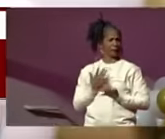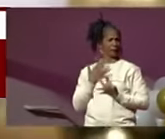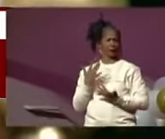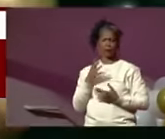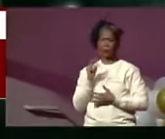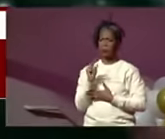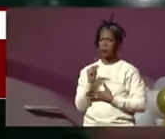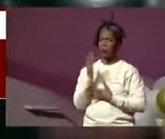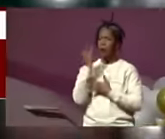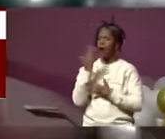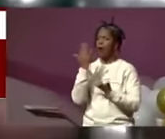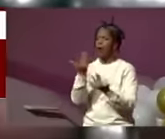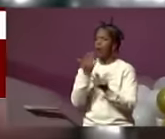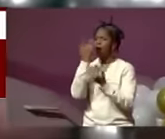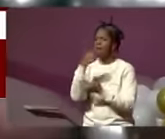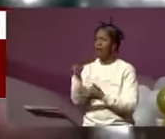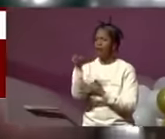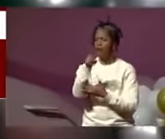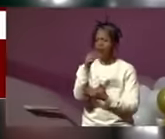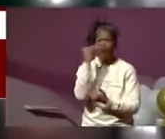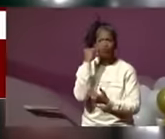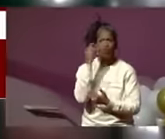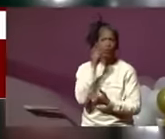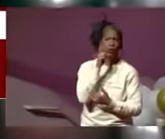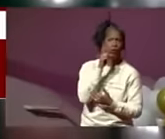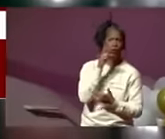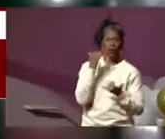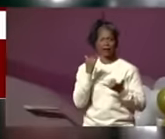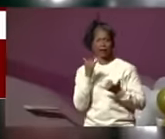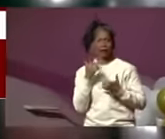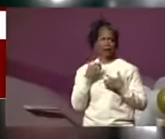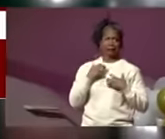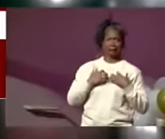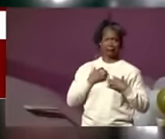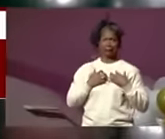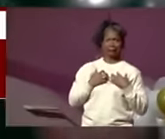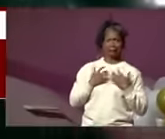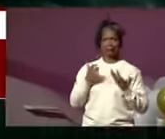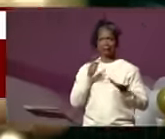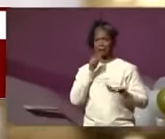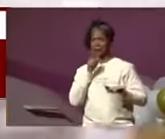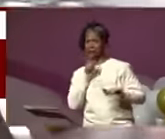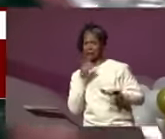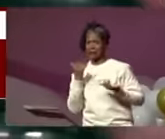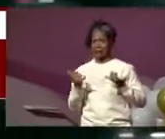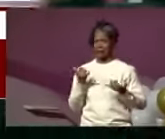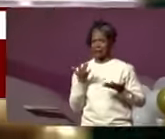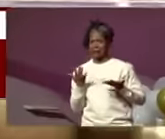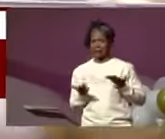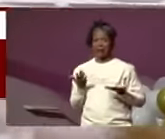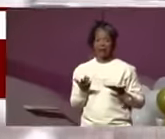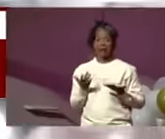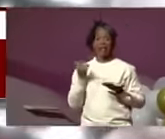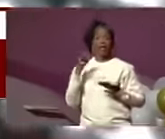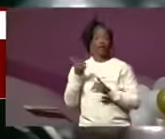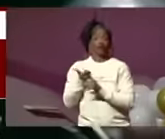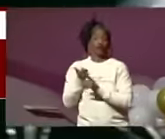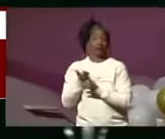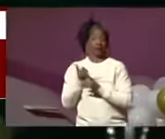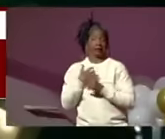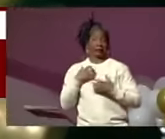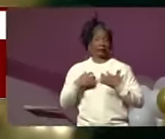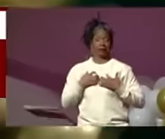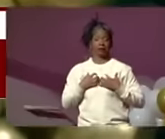invitation because of you. And you know who you are. You wrestling, you going back and forth. Let me just say this. If you are wrestling with God, make sure